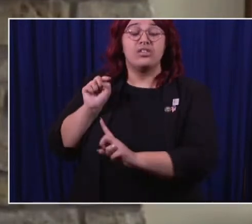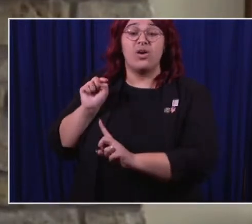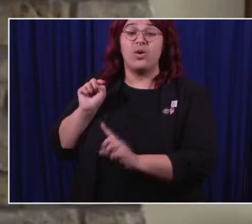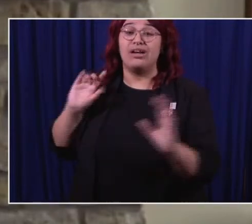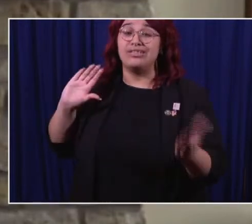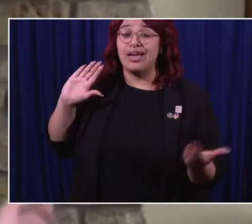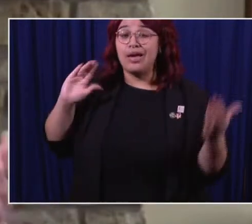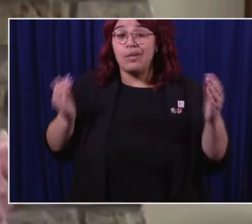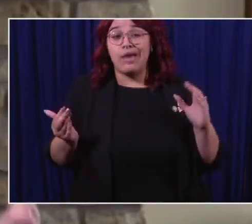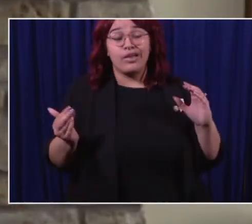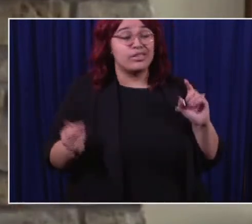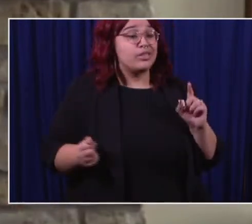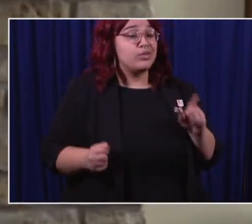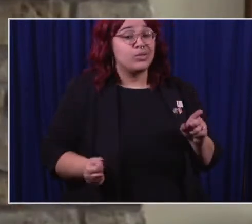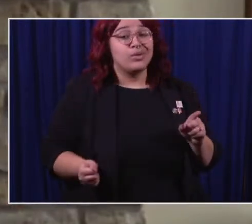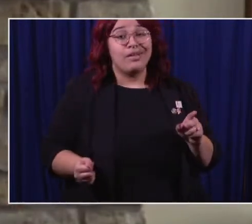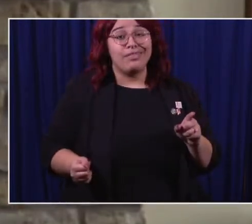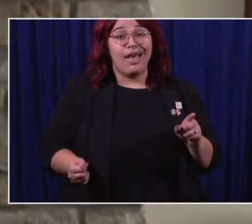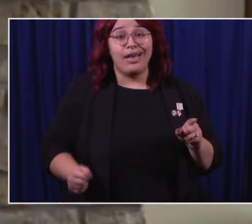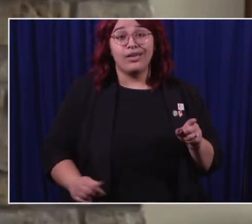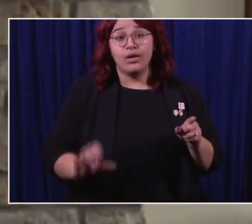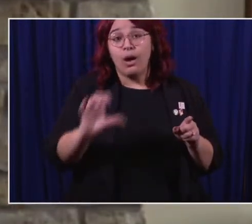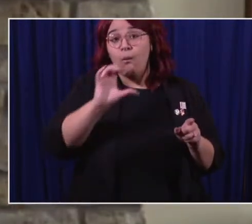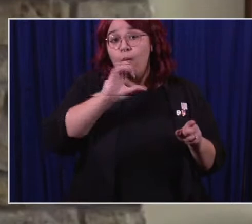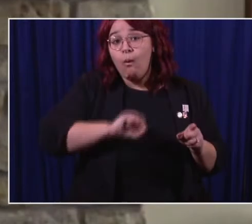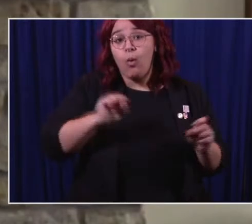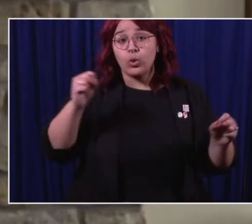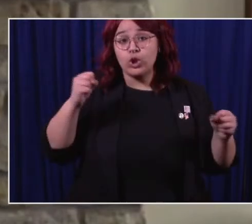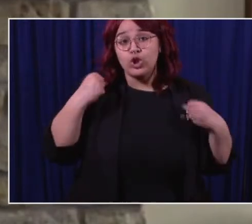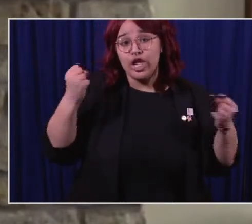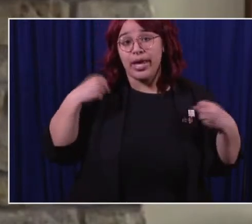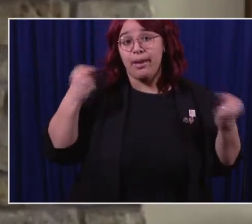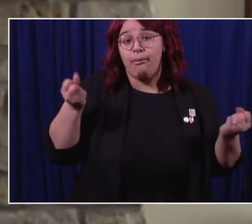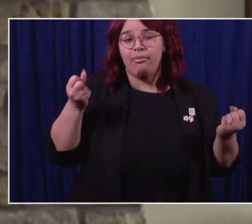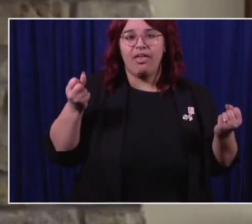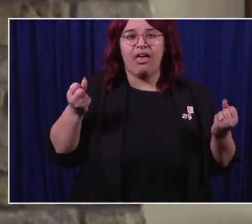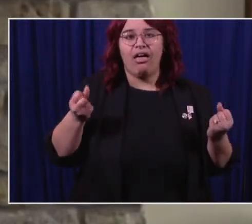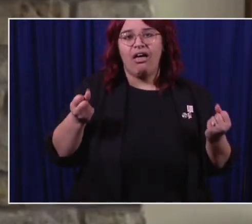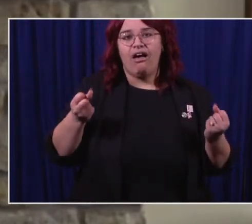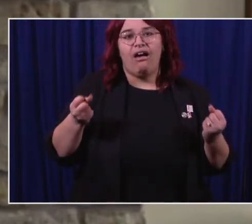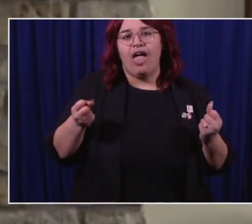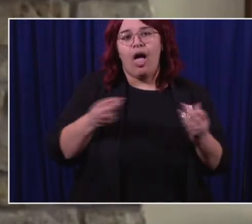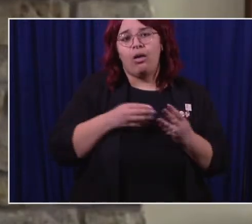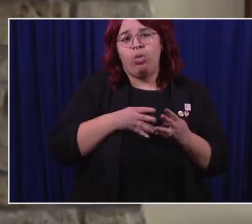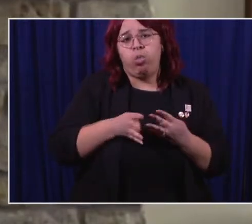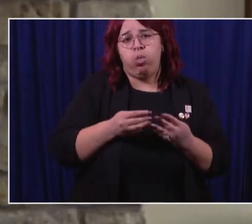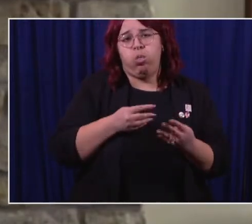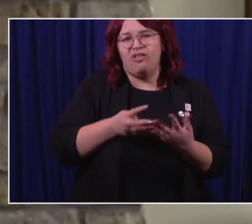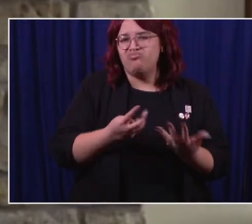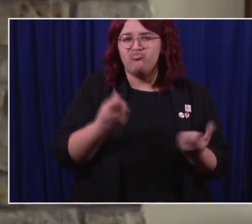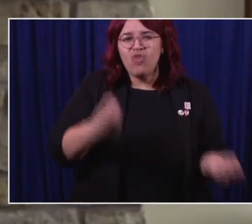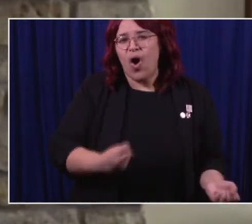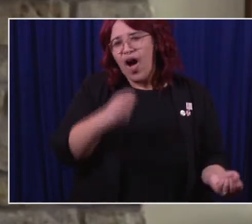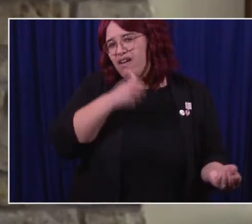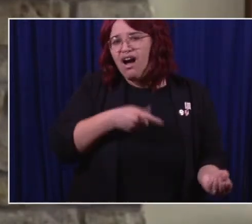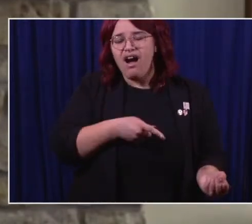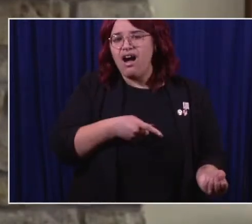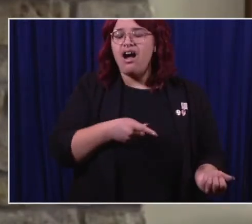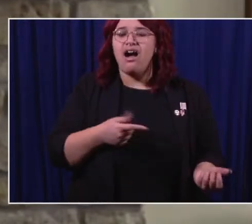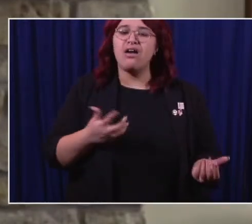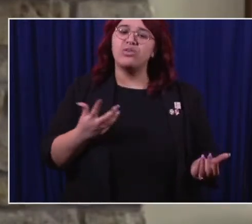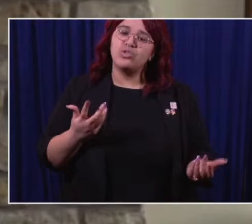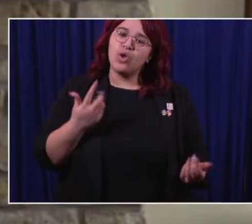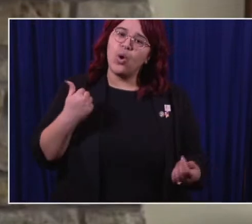than maybe in a older gym, for example. So we're open to look at